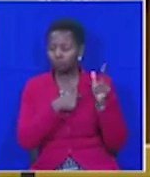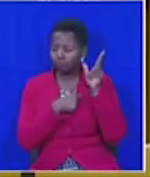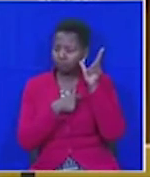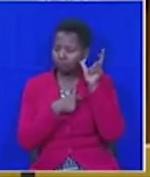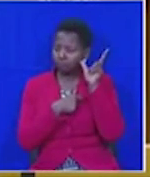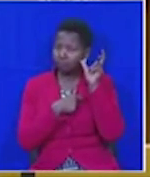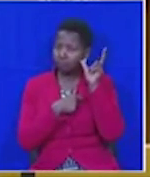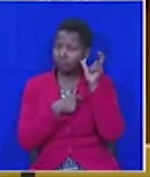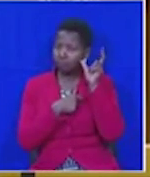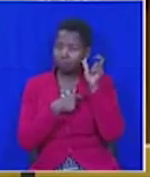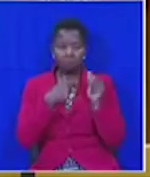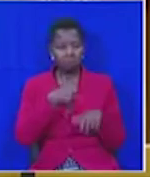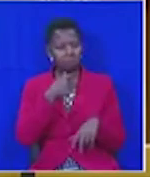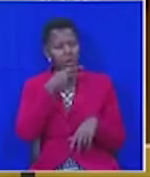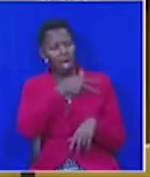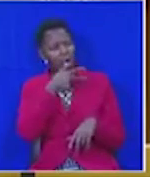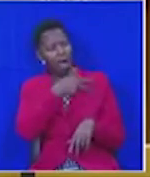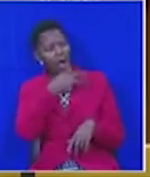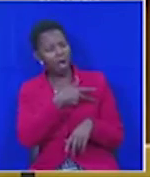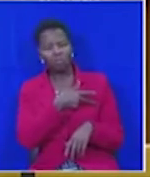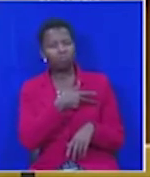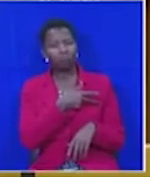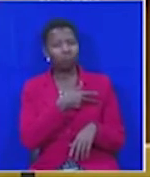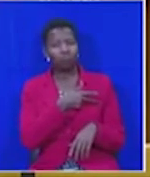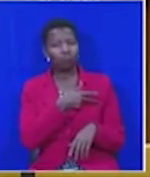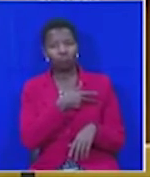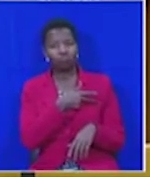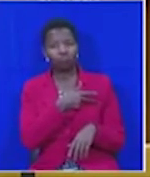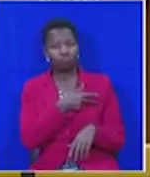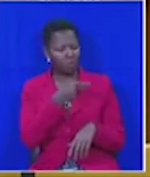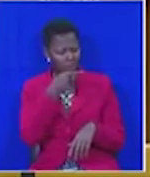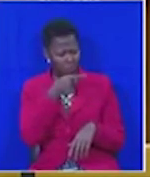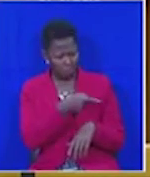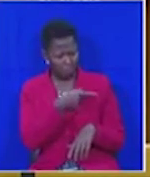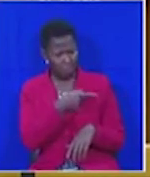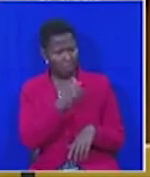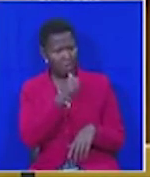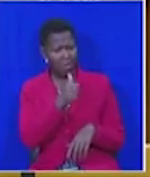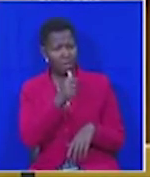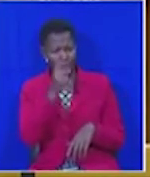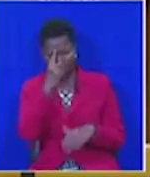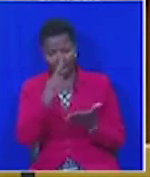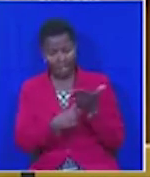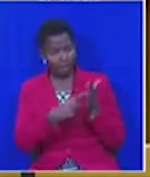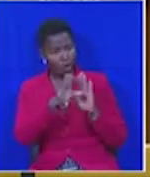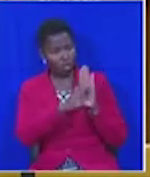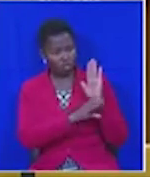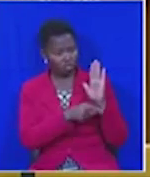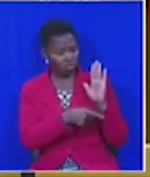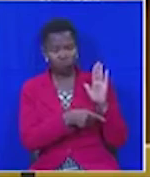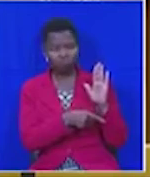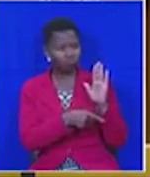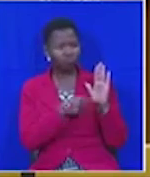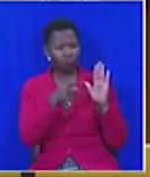I don't shout at any one of you. But you don't believe in the Constitution. You're trying to